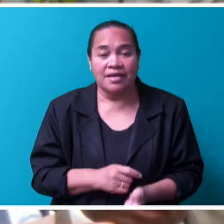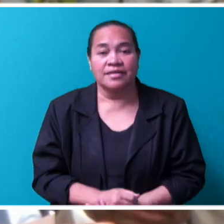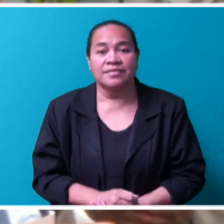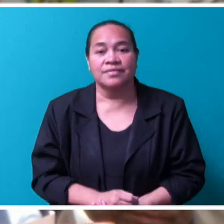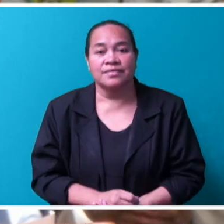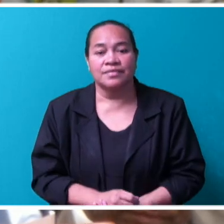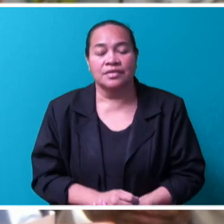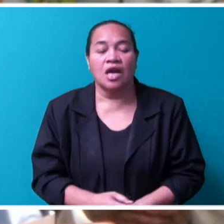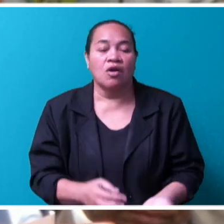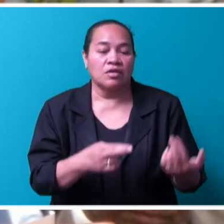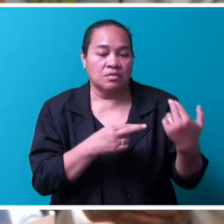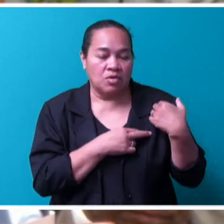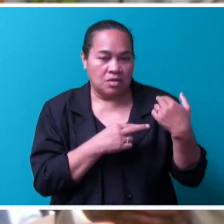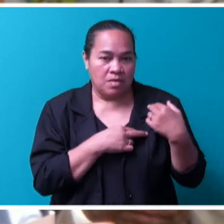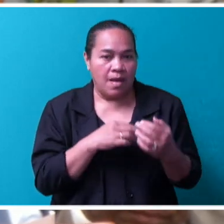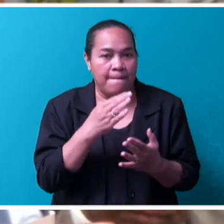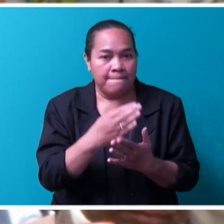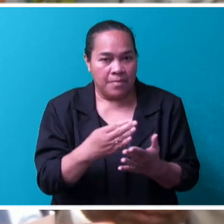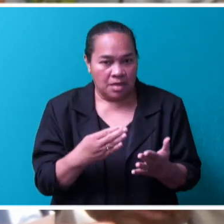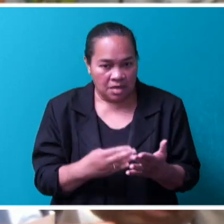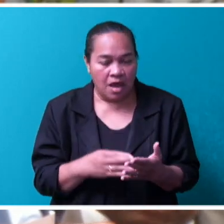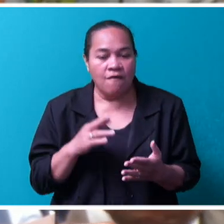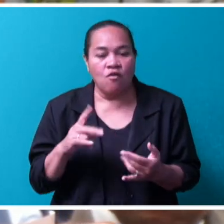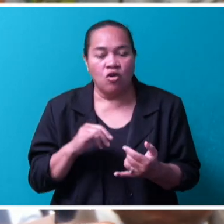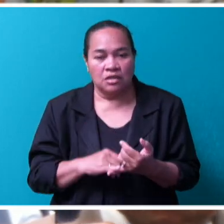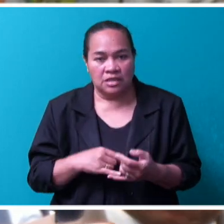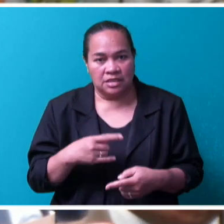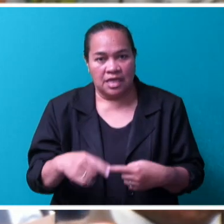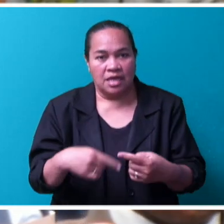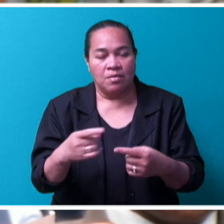a responsible budget for a sustainable future,